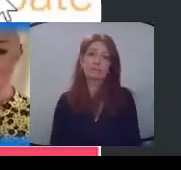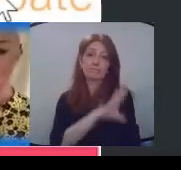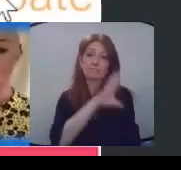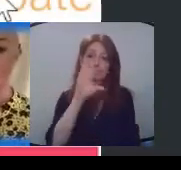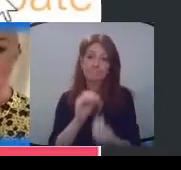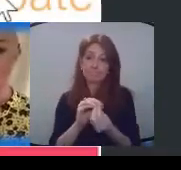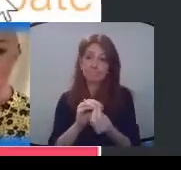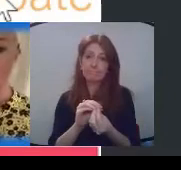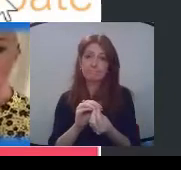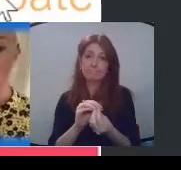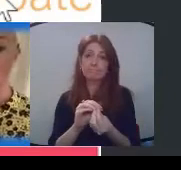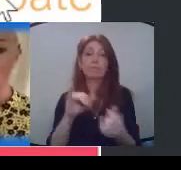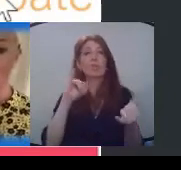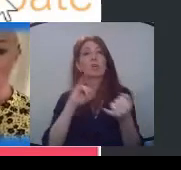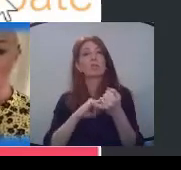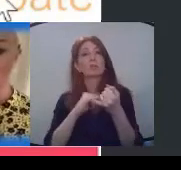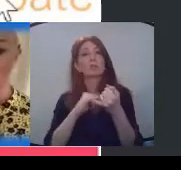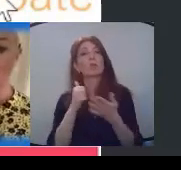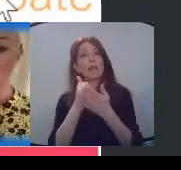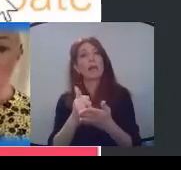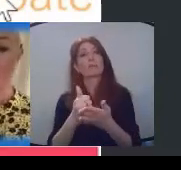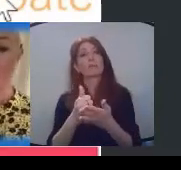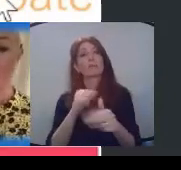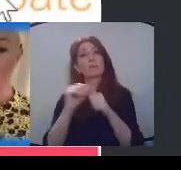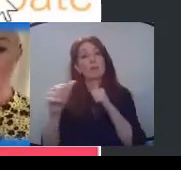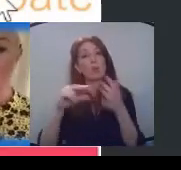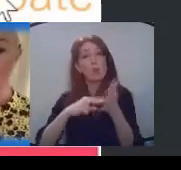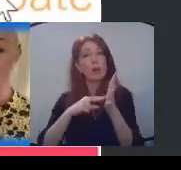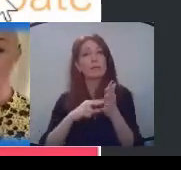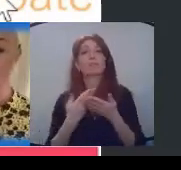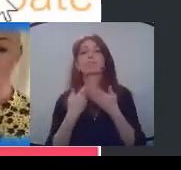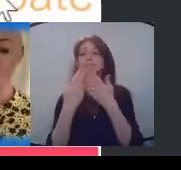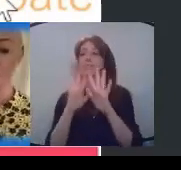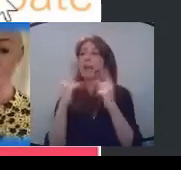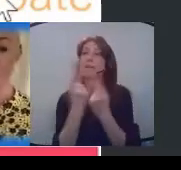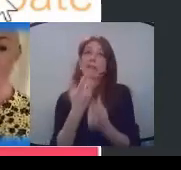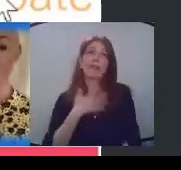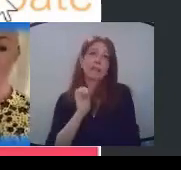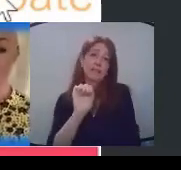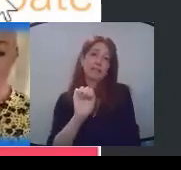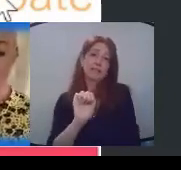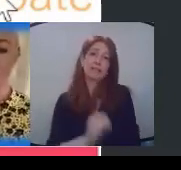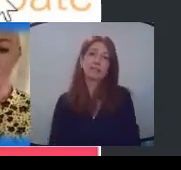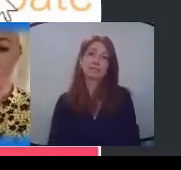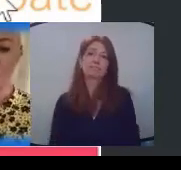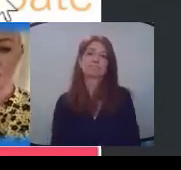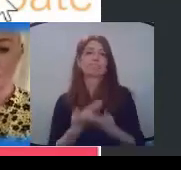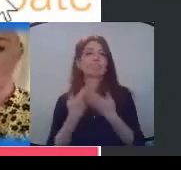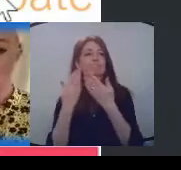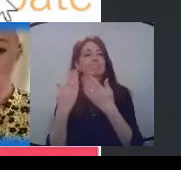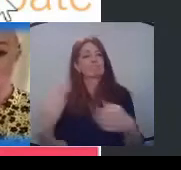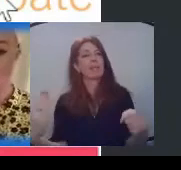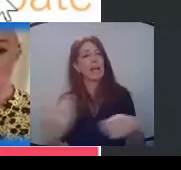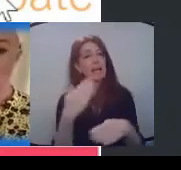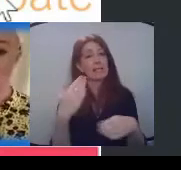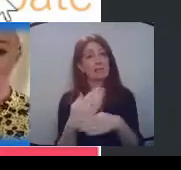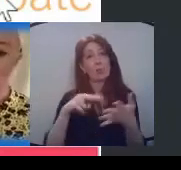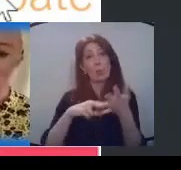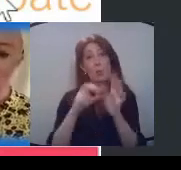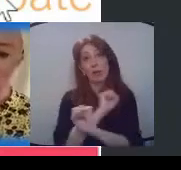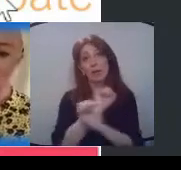what Spawn does is to help sports organizations deliver everything they need to deliver then the activity that they are organizing in the